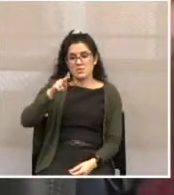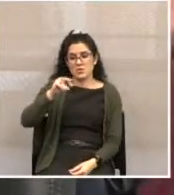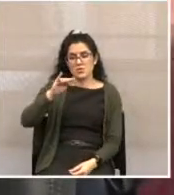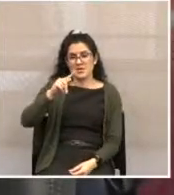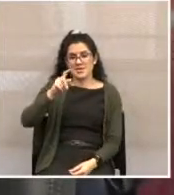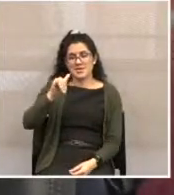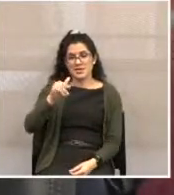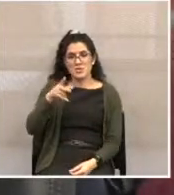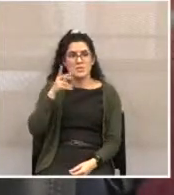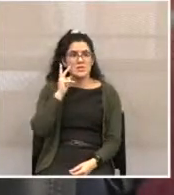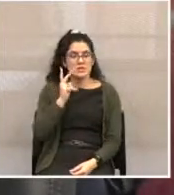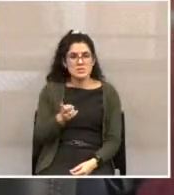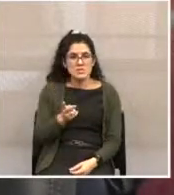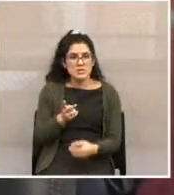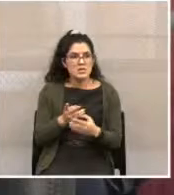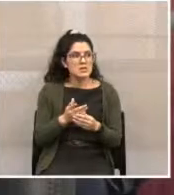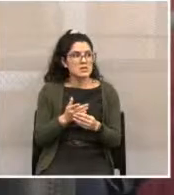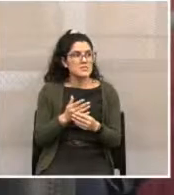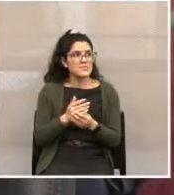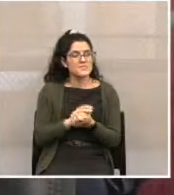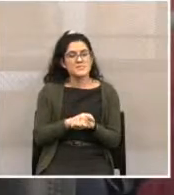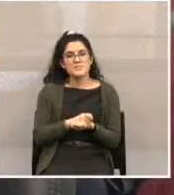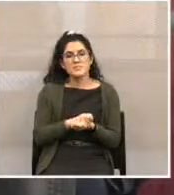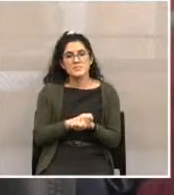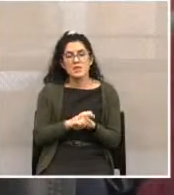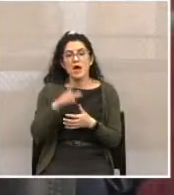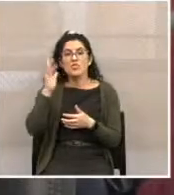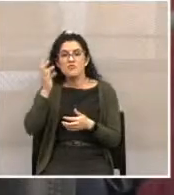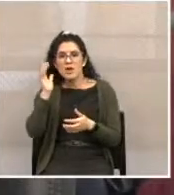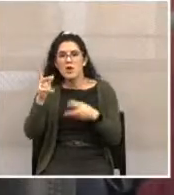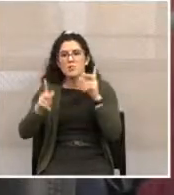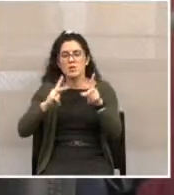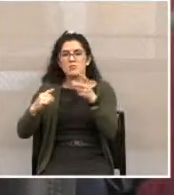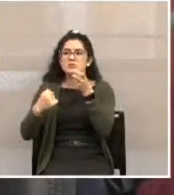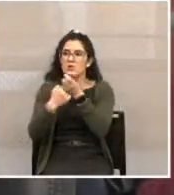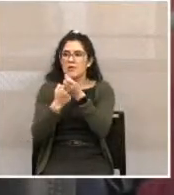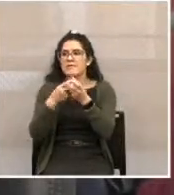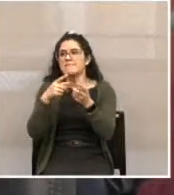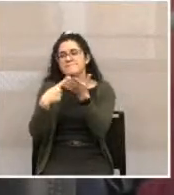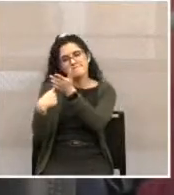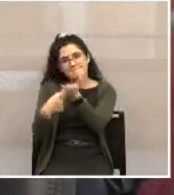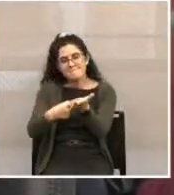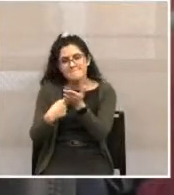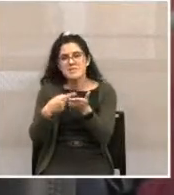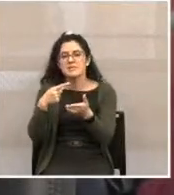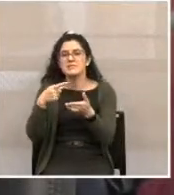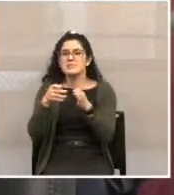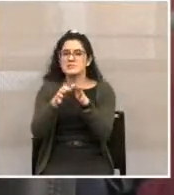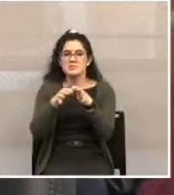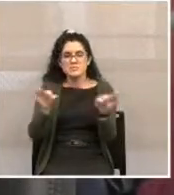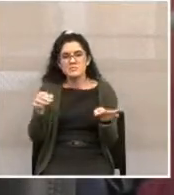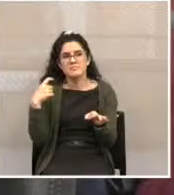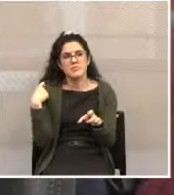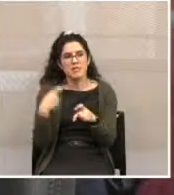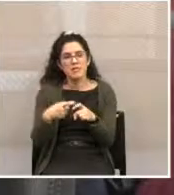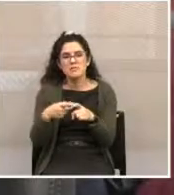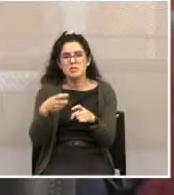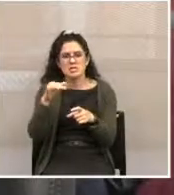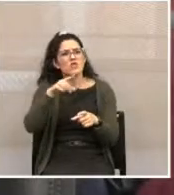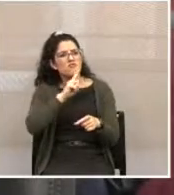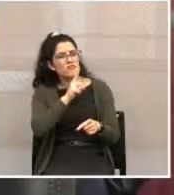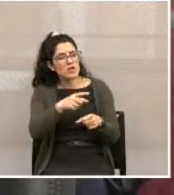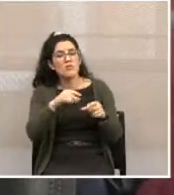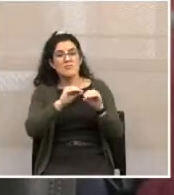being lifted up on the radio, on Spanish language media as a legitimate organization,